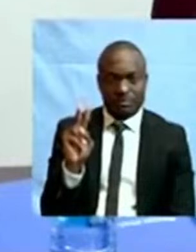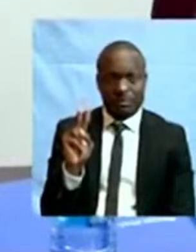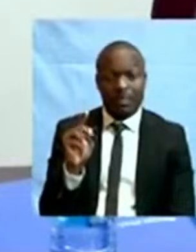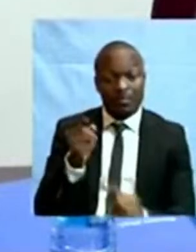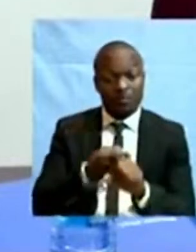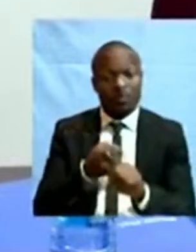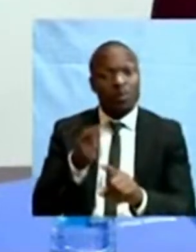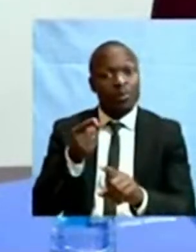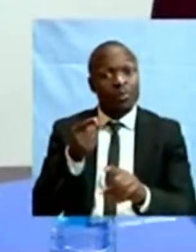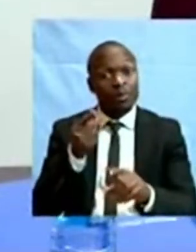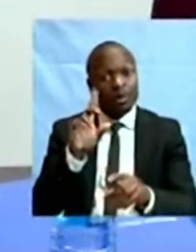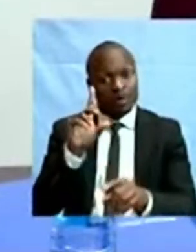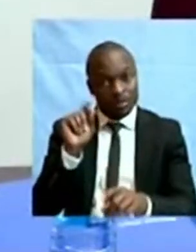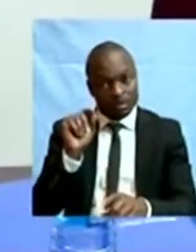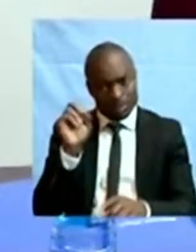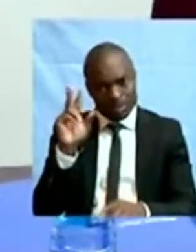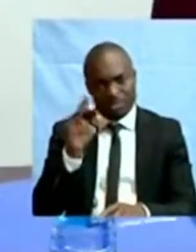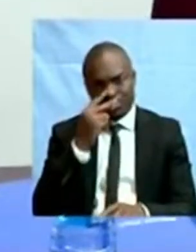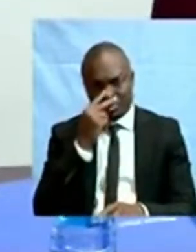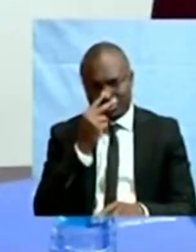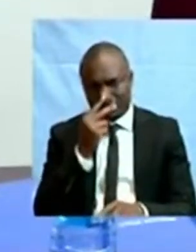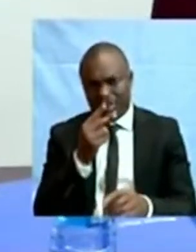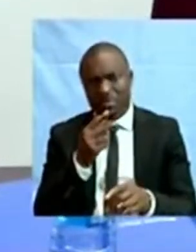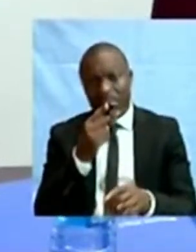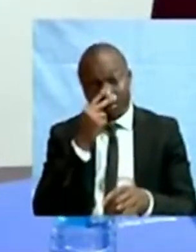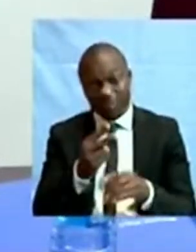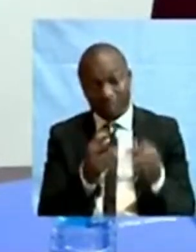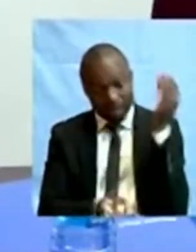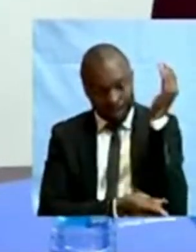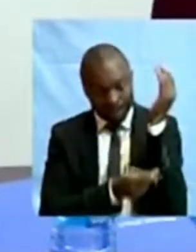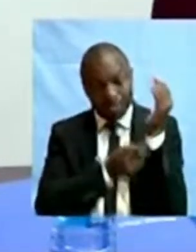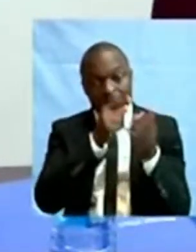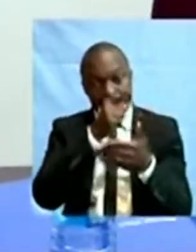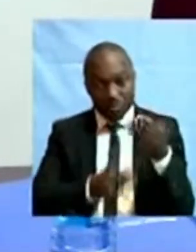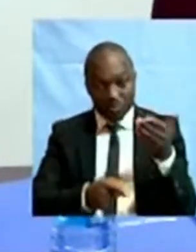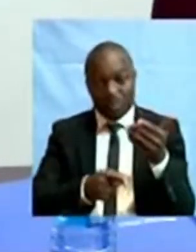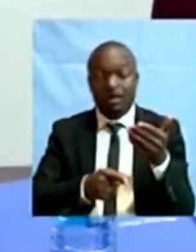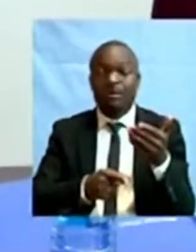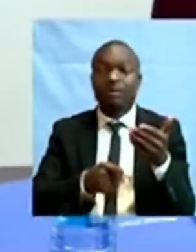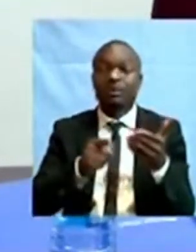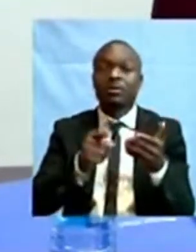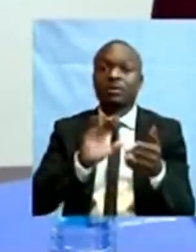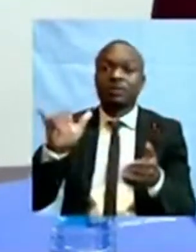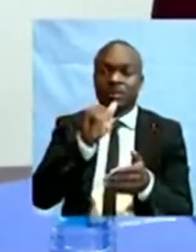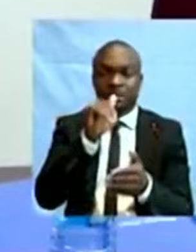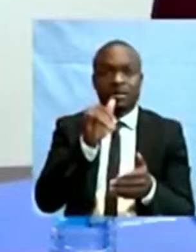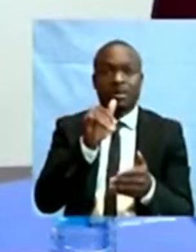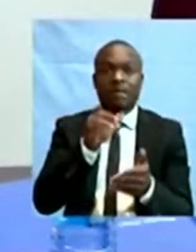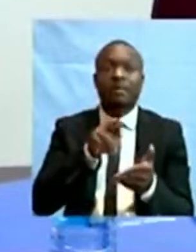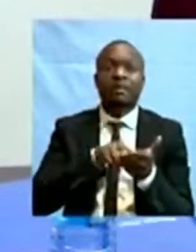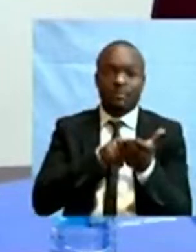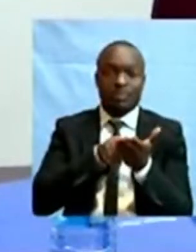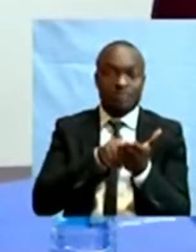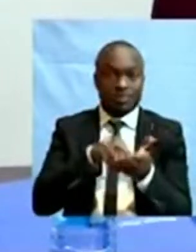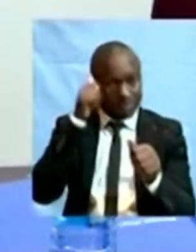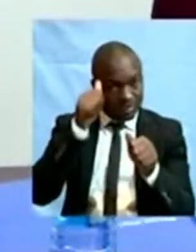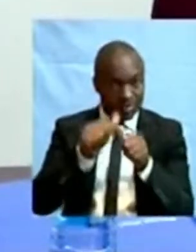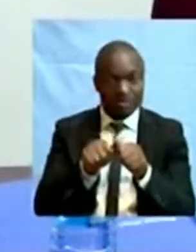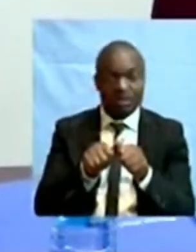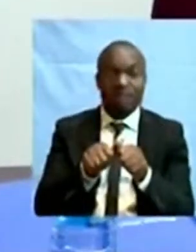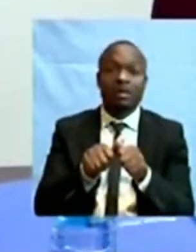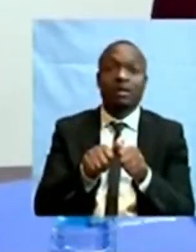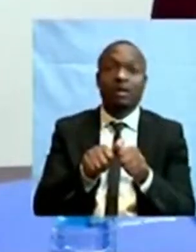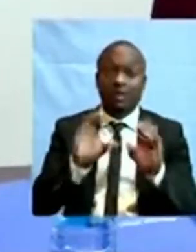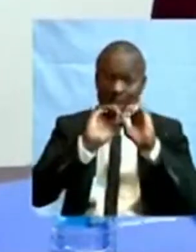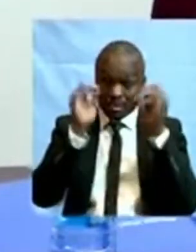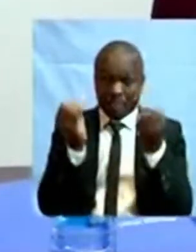that time we have made significant strides in conforming to what we call standards and recommended practice of ICAO. Also in the same